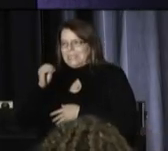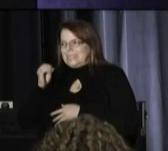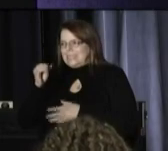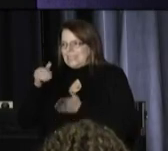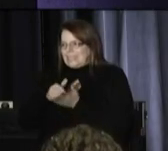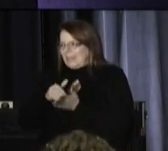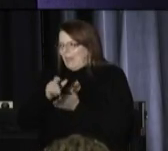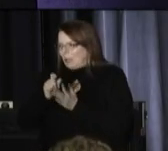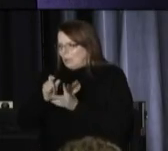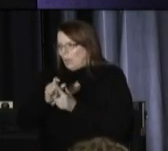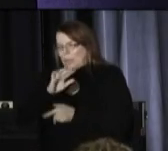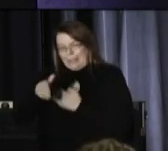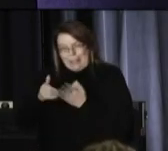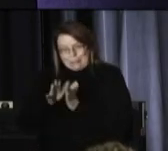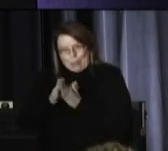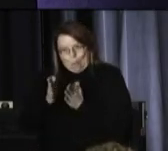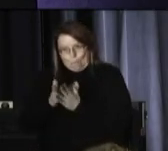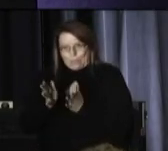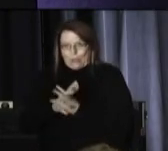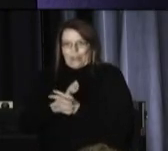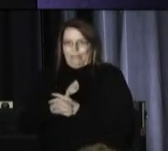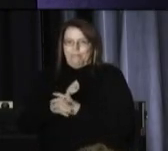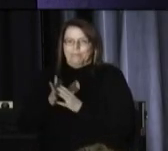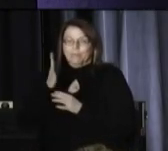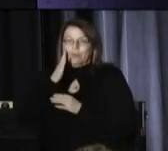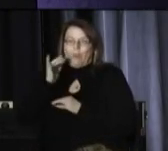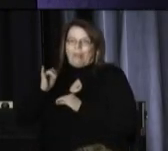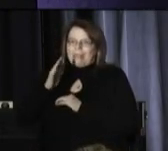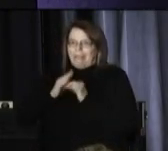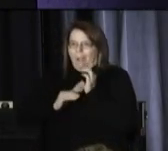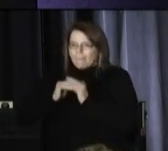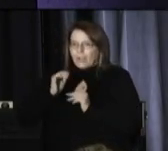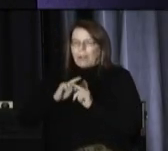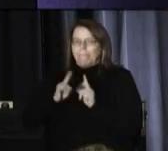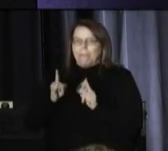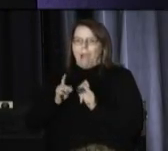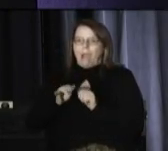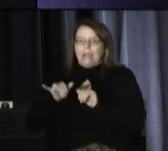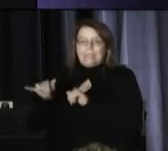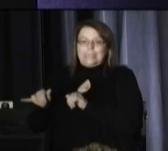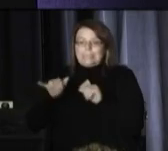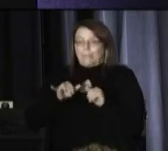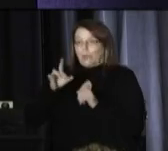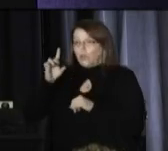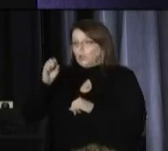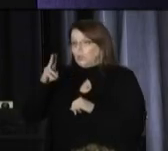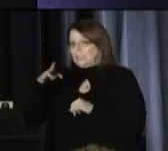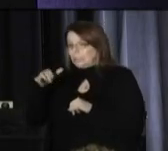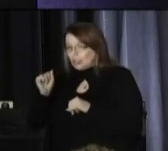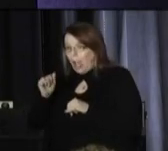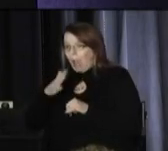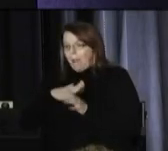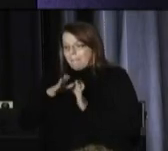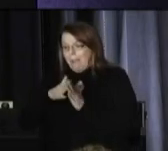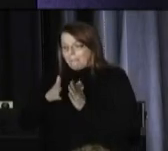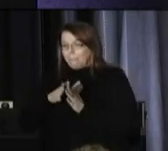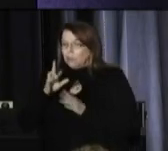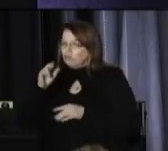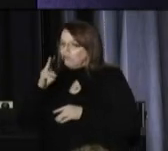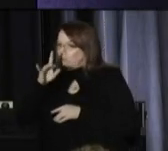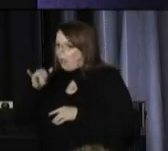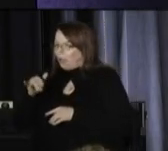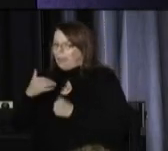book. And so that, you know, that's comforting. But similar to you, Deesha, I mean, my books very rarely have